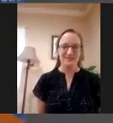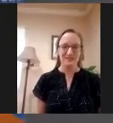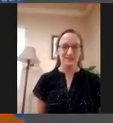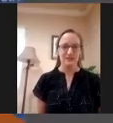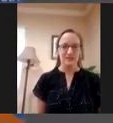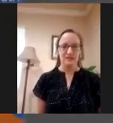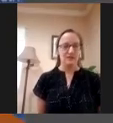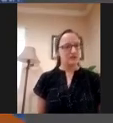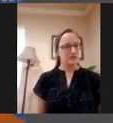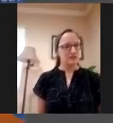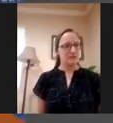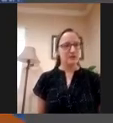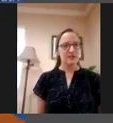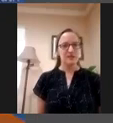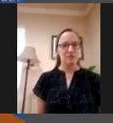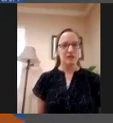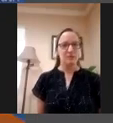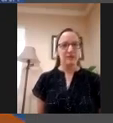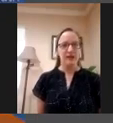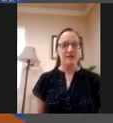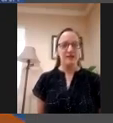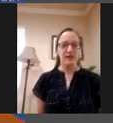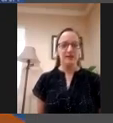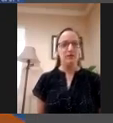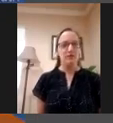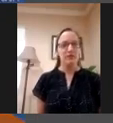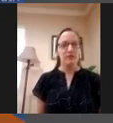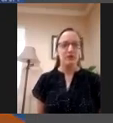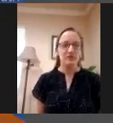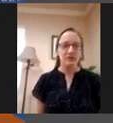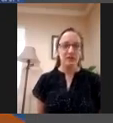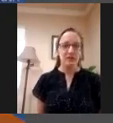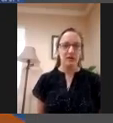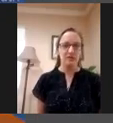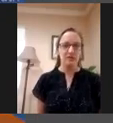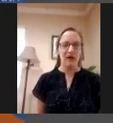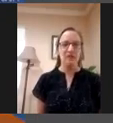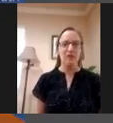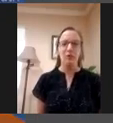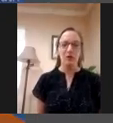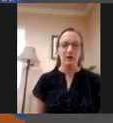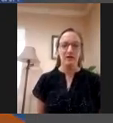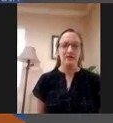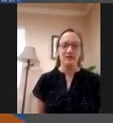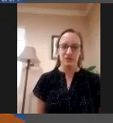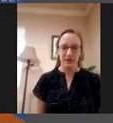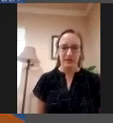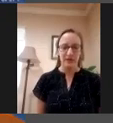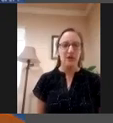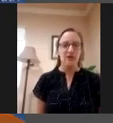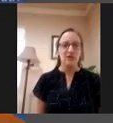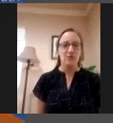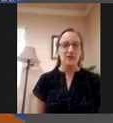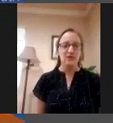Next slide. So first, I just wanted to provide kind of an overview and an understanding of how the Corps is